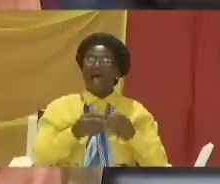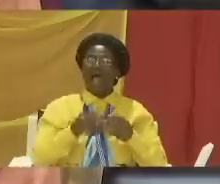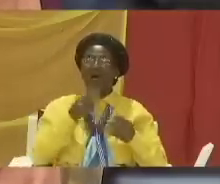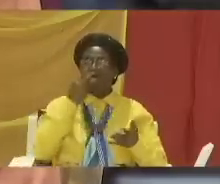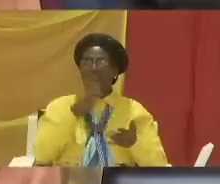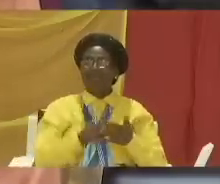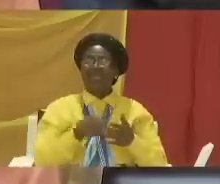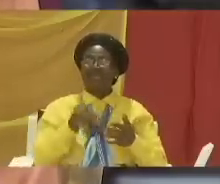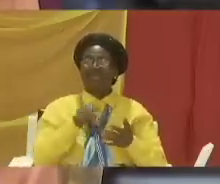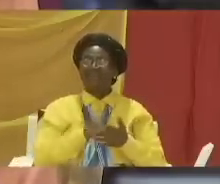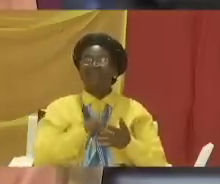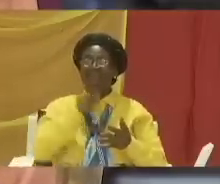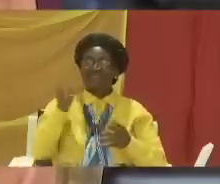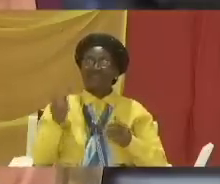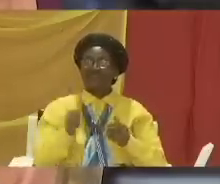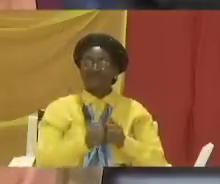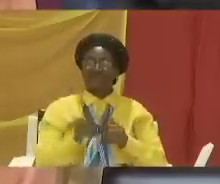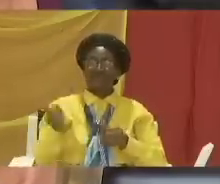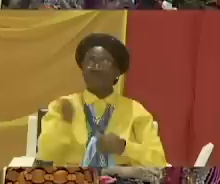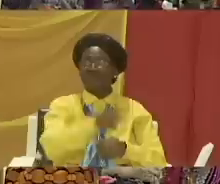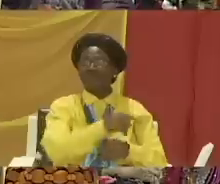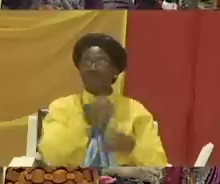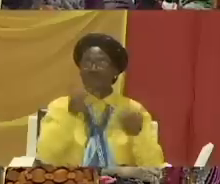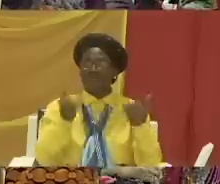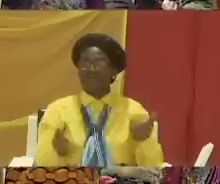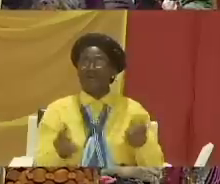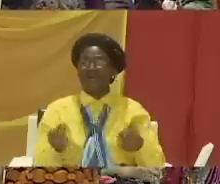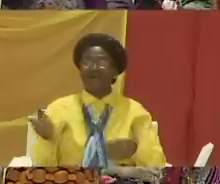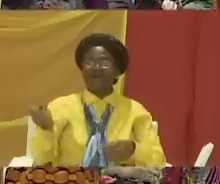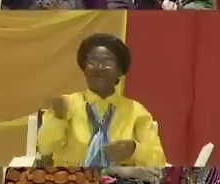now, you are just beginning.